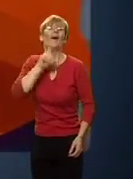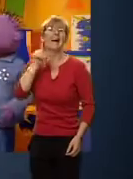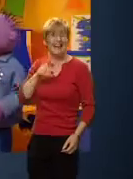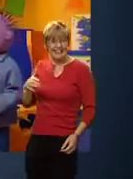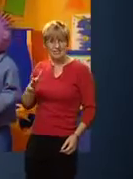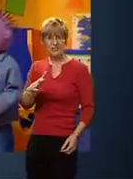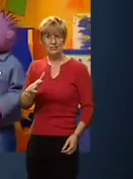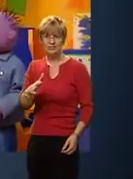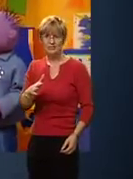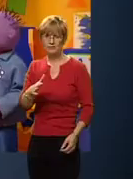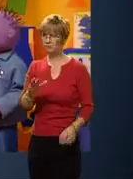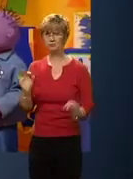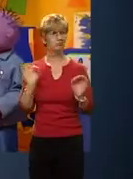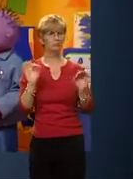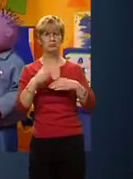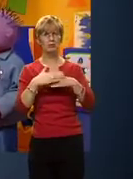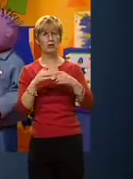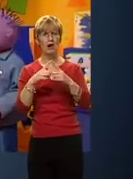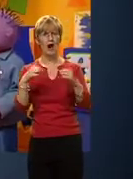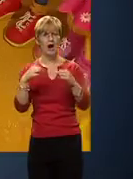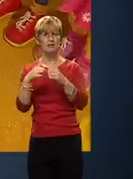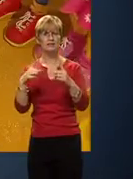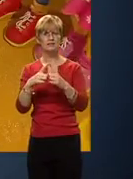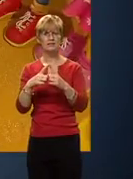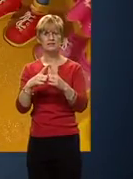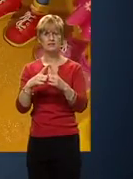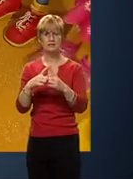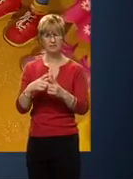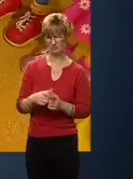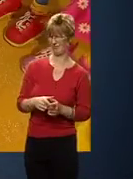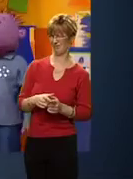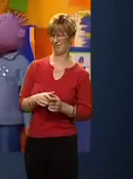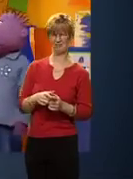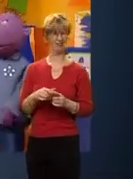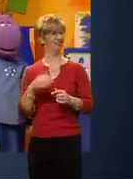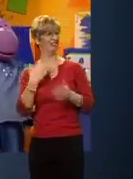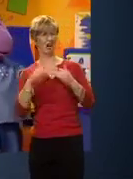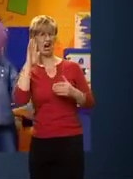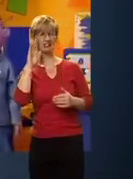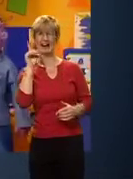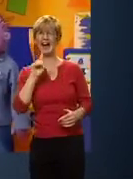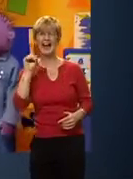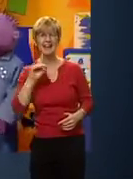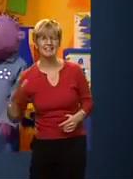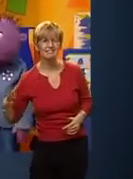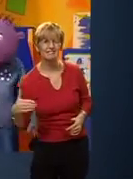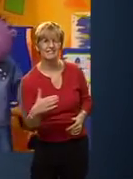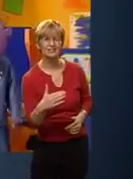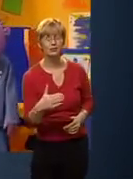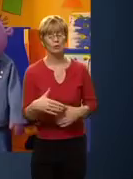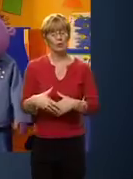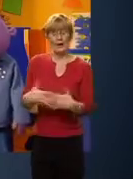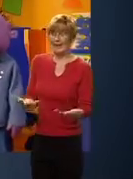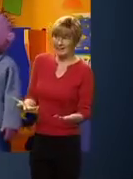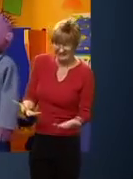ladyfish. Oh, but there are no more cards. Oh, there must be. There's no such thing as a ladyfish. Well, Milo,